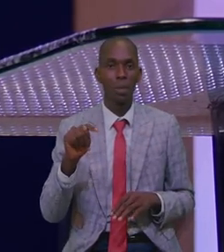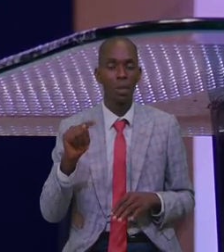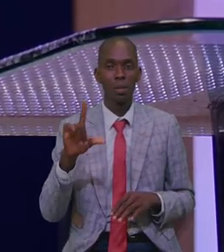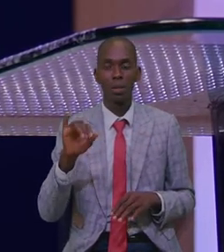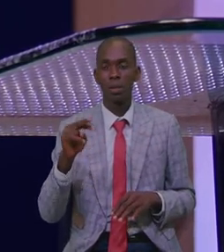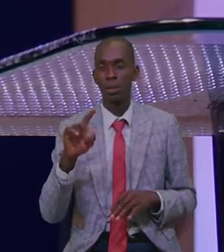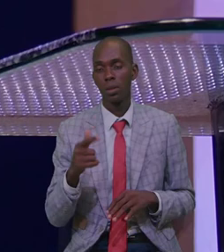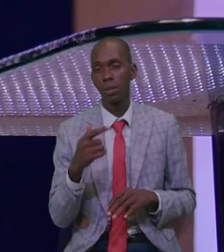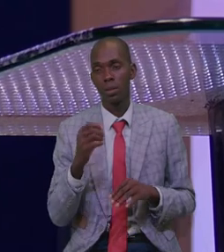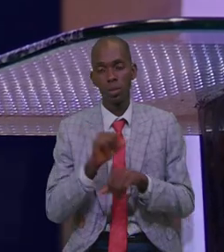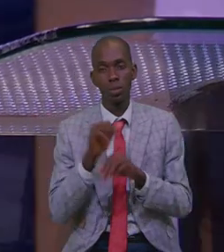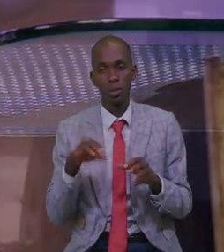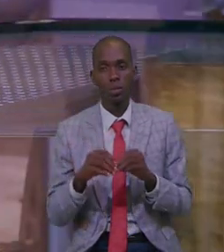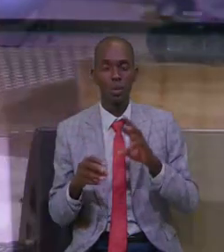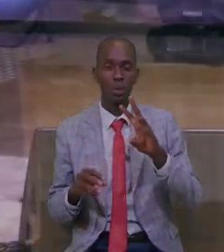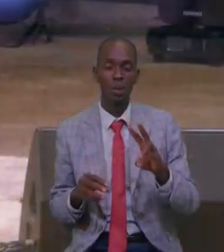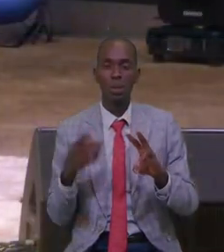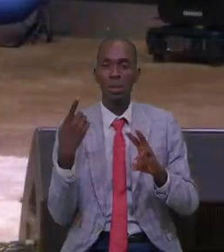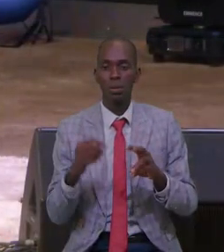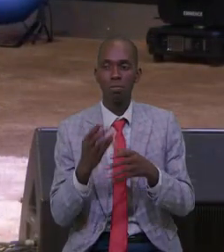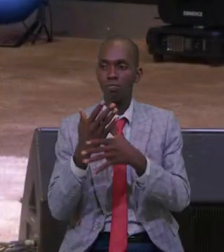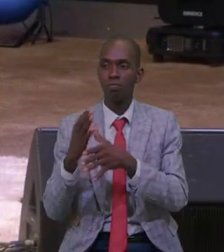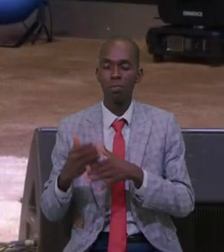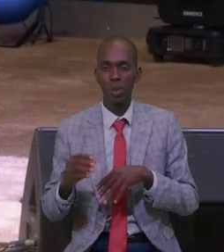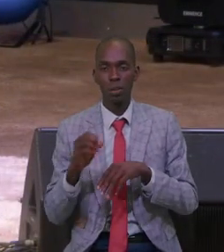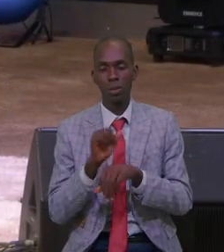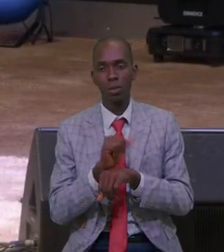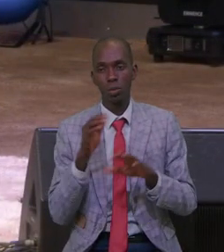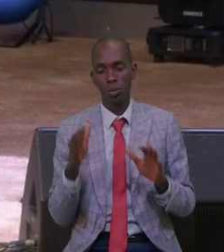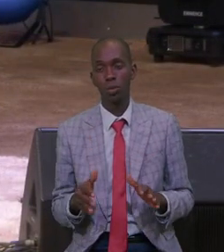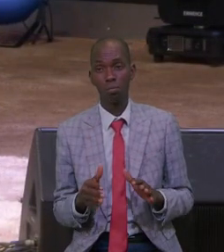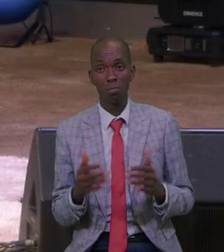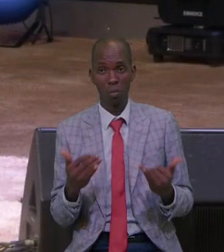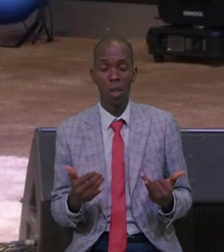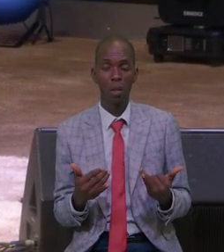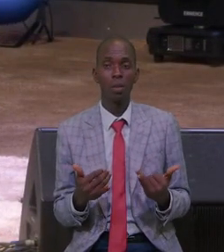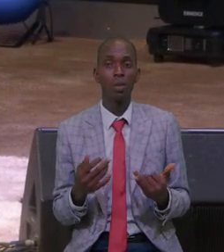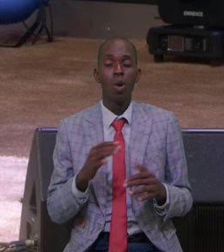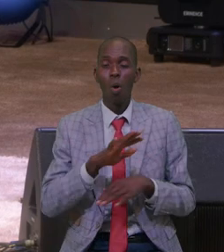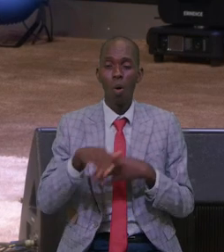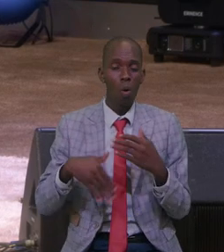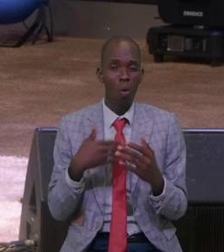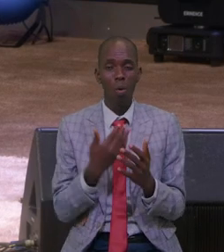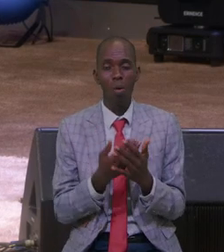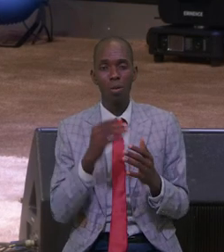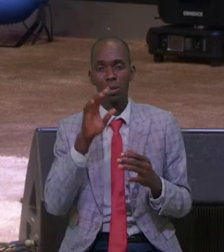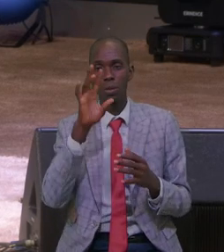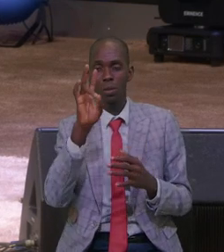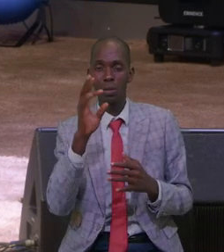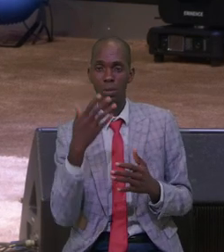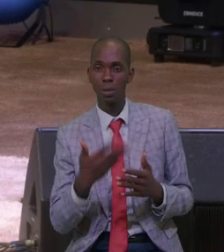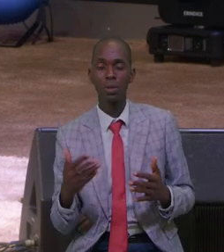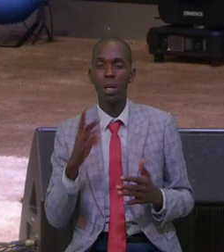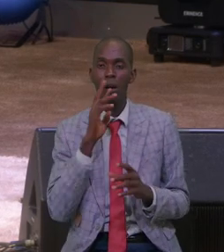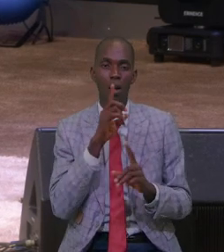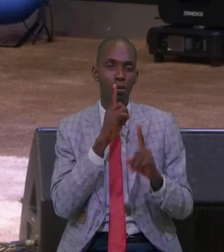shattering stone. And number seven, the sovereign stone. And all about Christ. We're talking about Christ. We're talking about